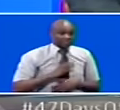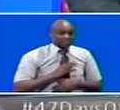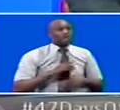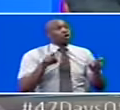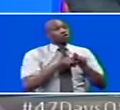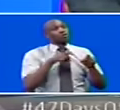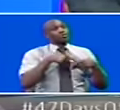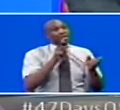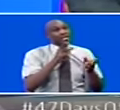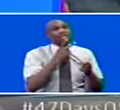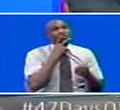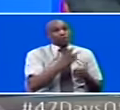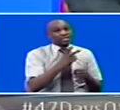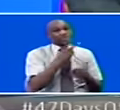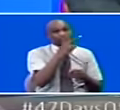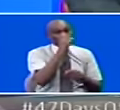of